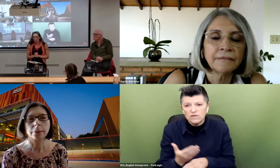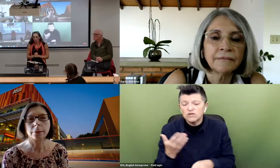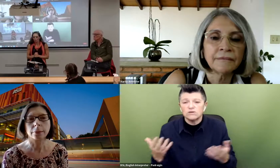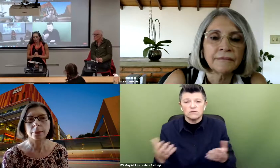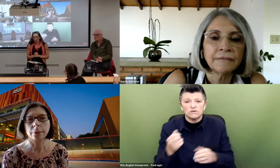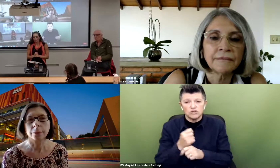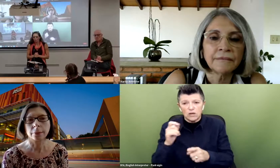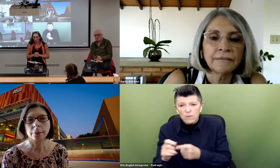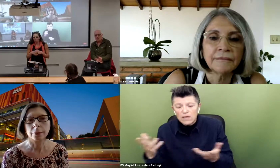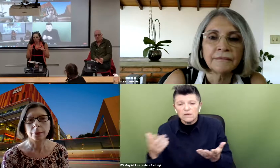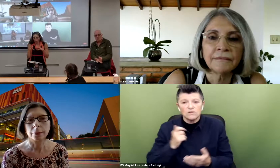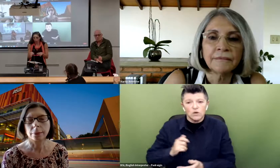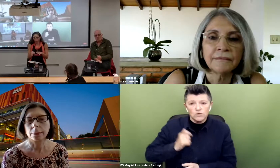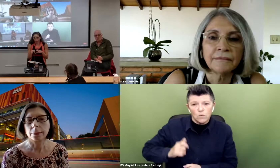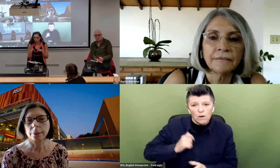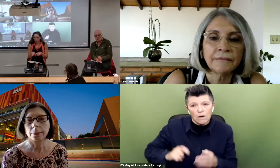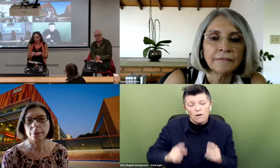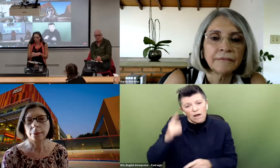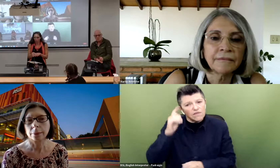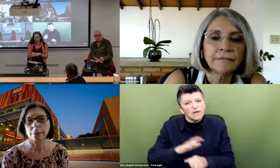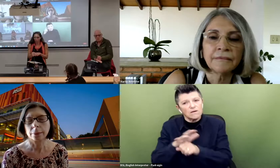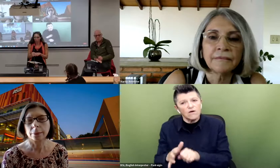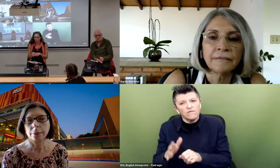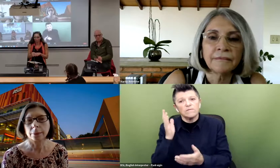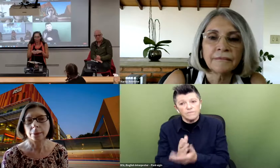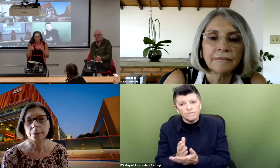workers. So I think the COVID has put this firmly